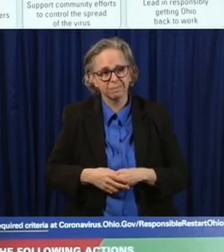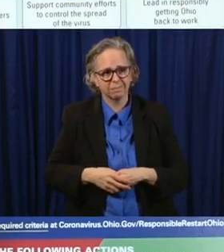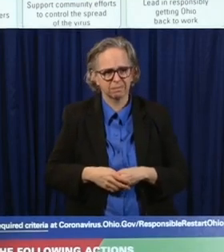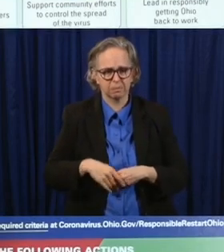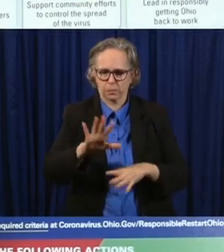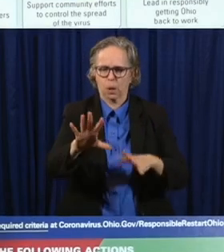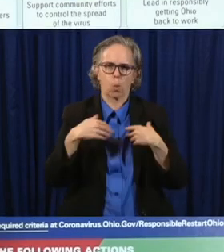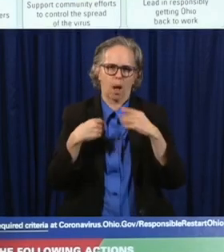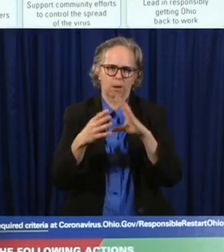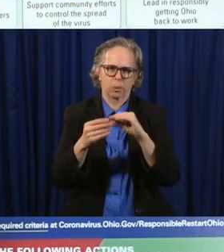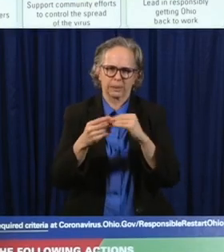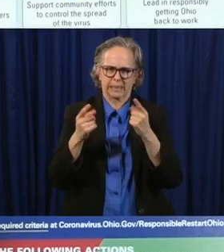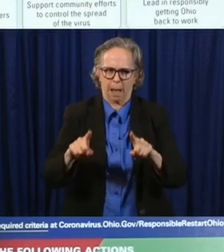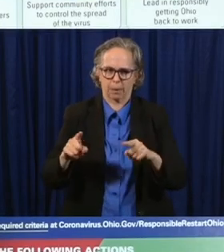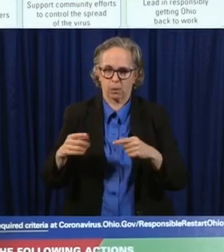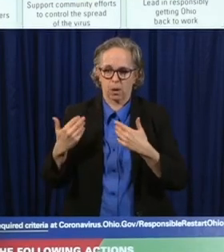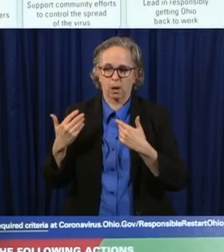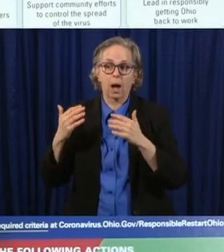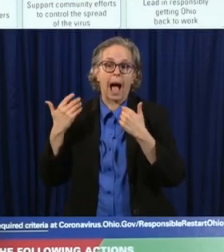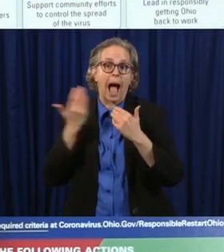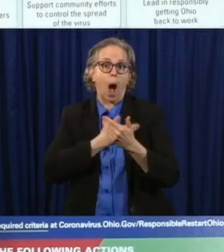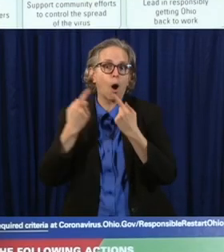accomplished. And